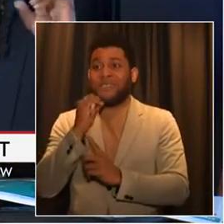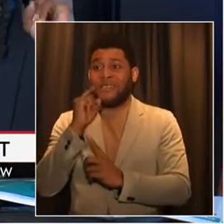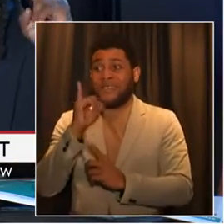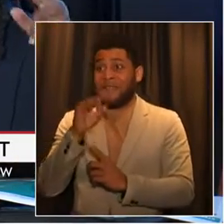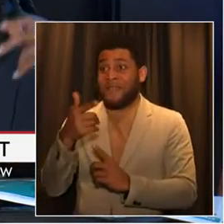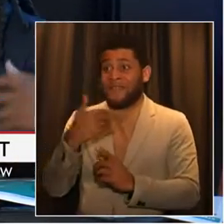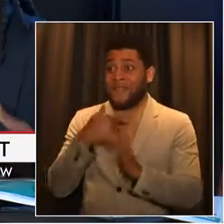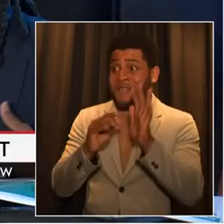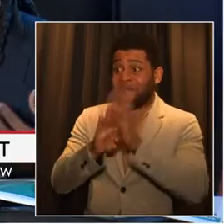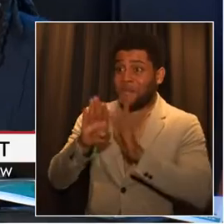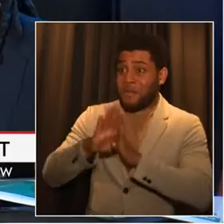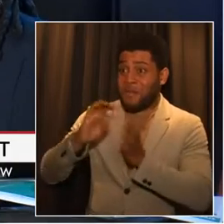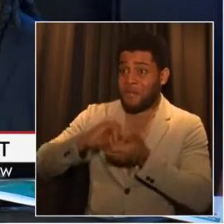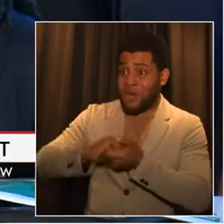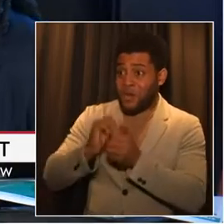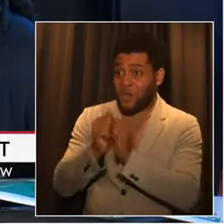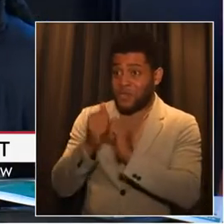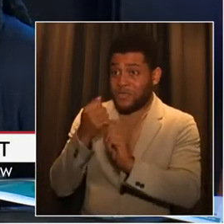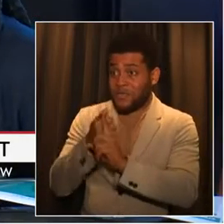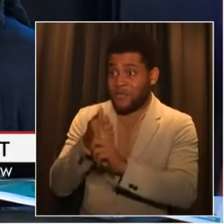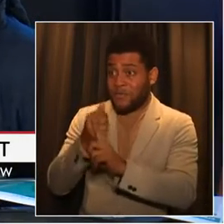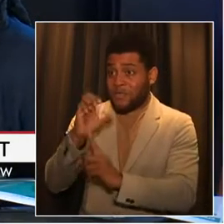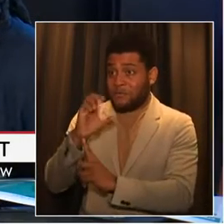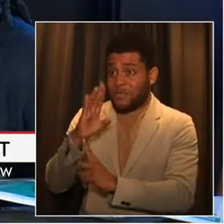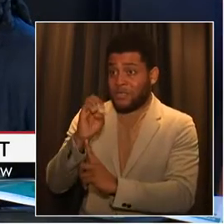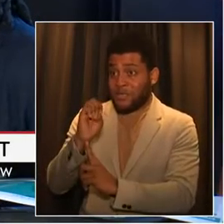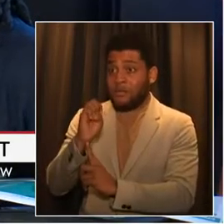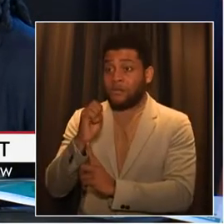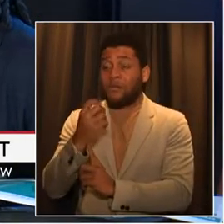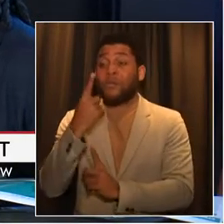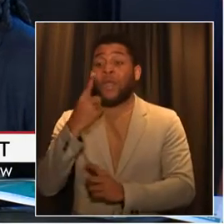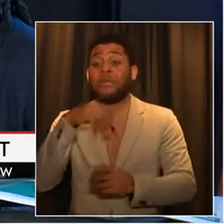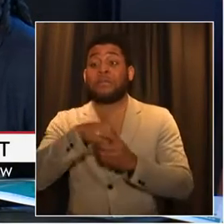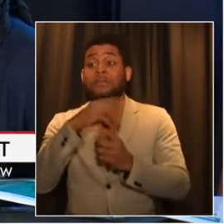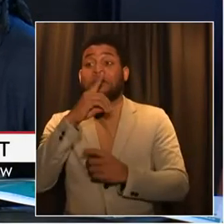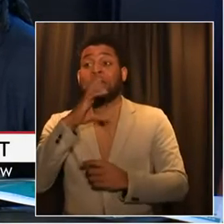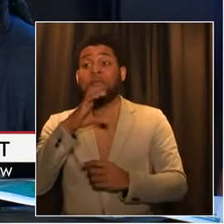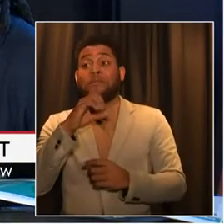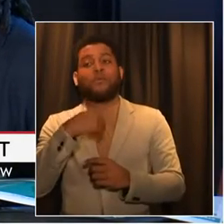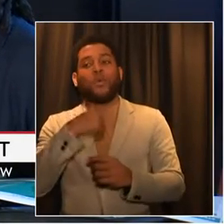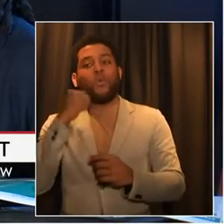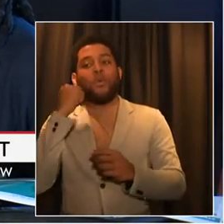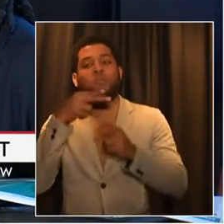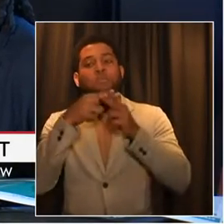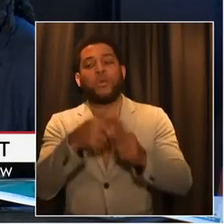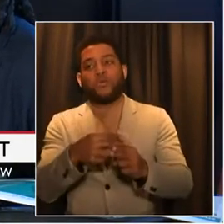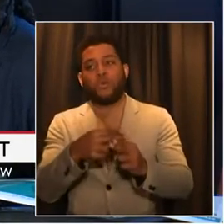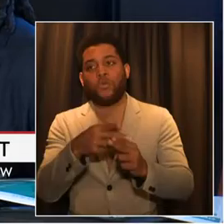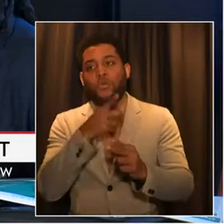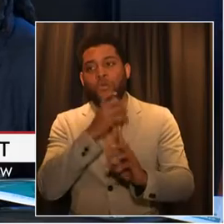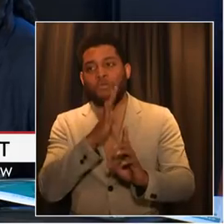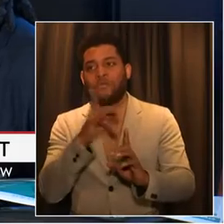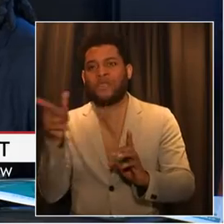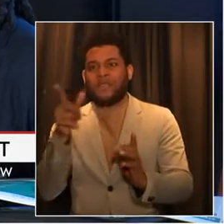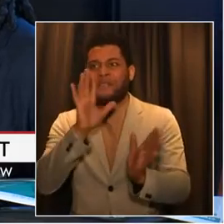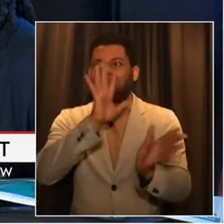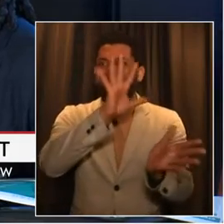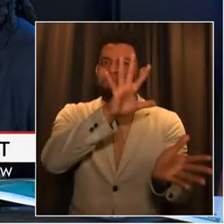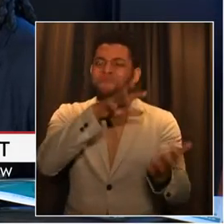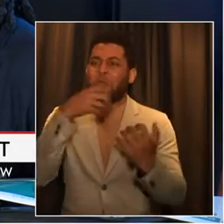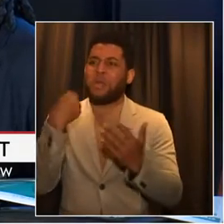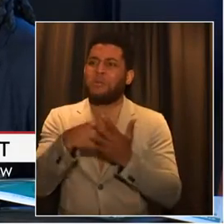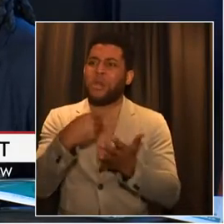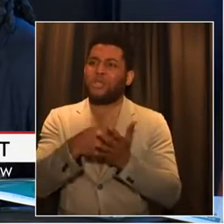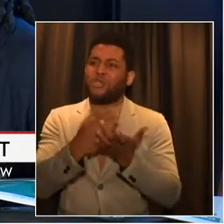as a CBE, I know one in the district, I'm not going to say no name, that's getting a tremendous amount of money. They're not a minority